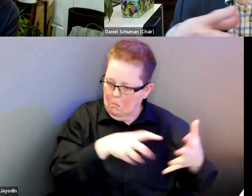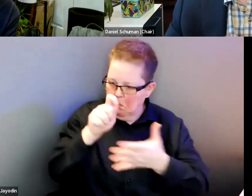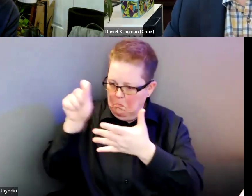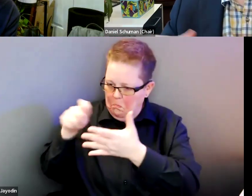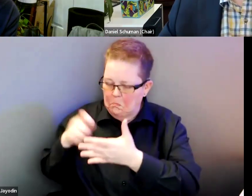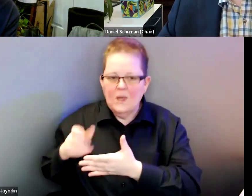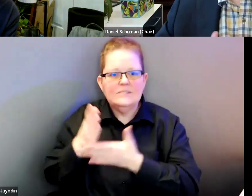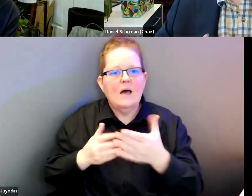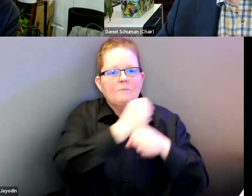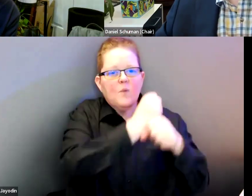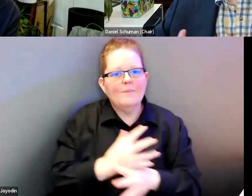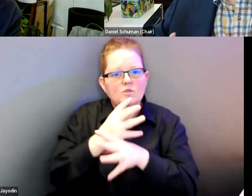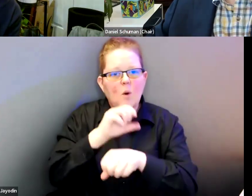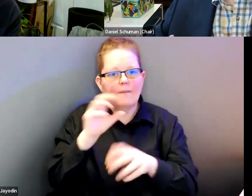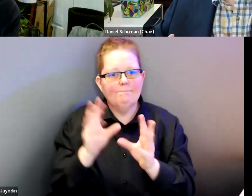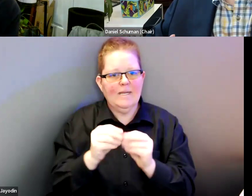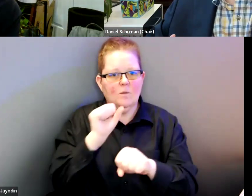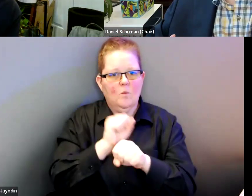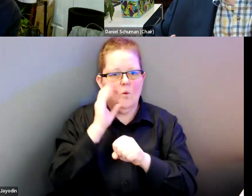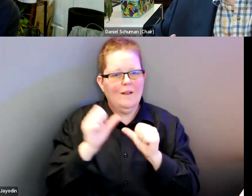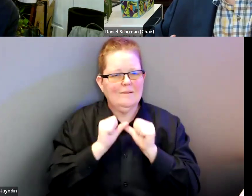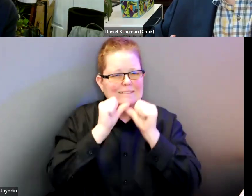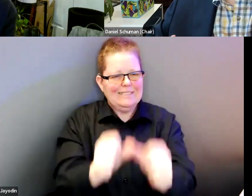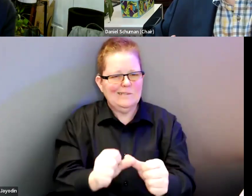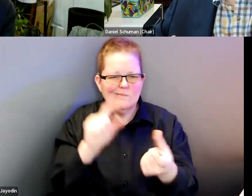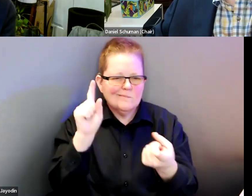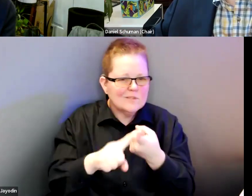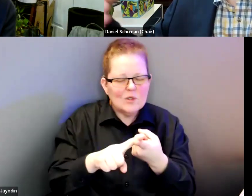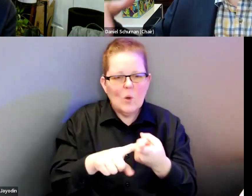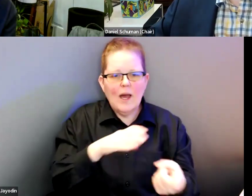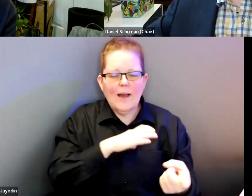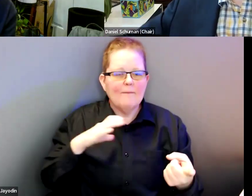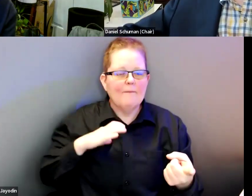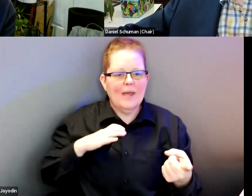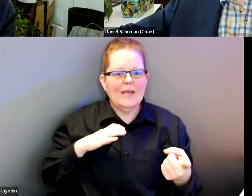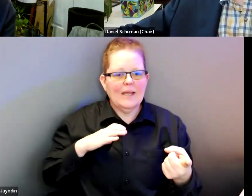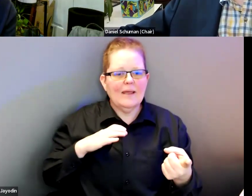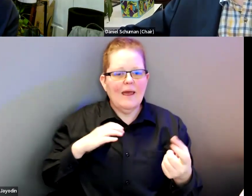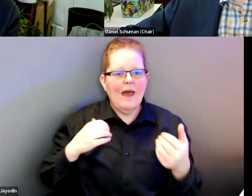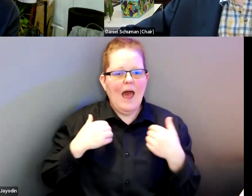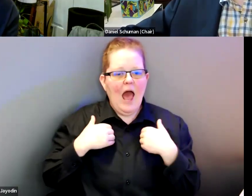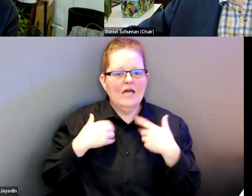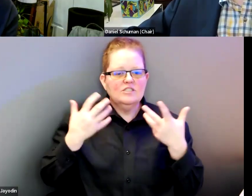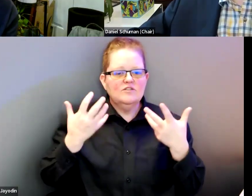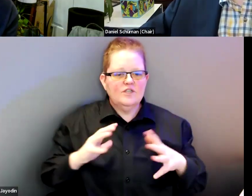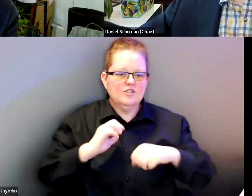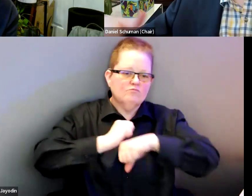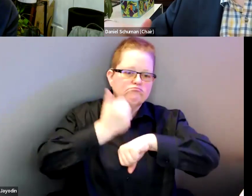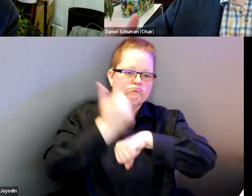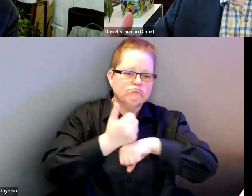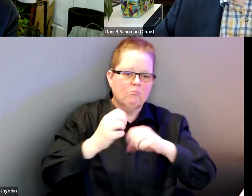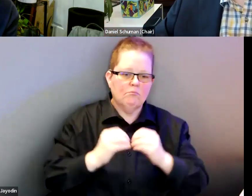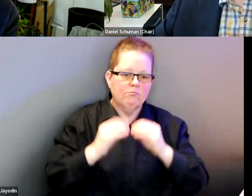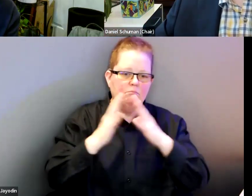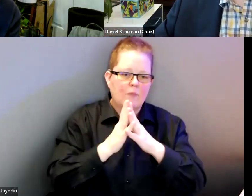work will continue until the committees get stood up, and then some of that will slide into the committee, and some of it